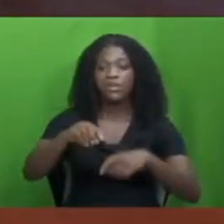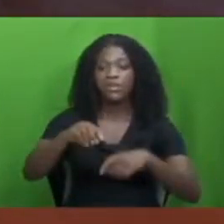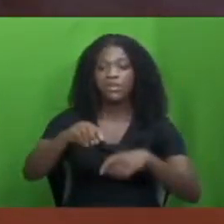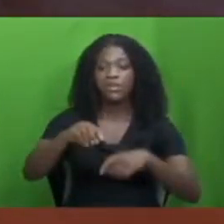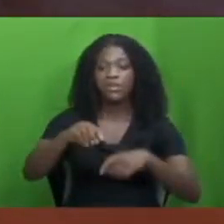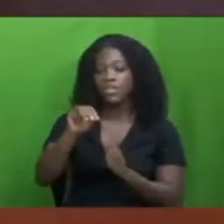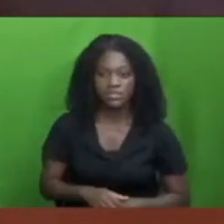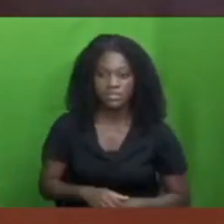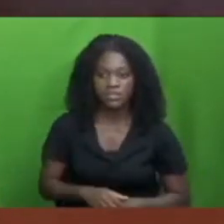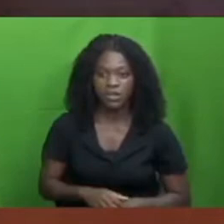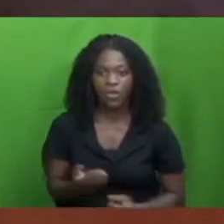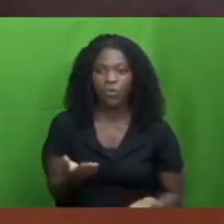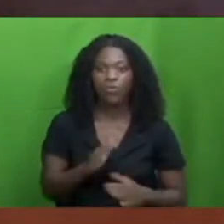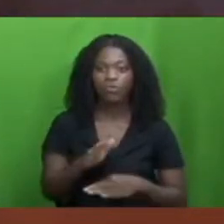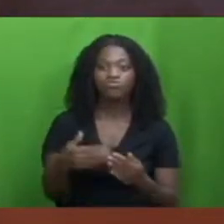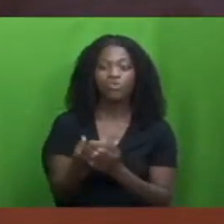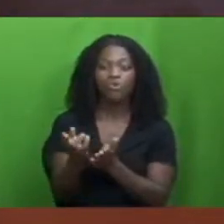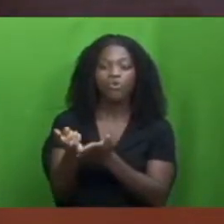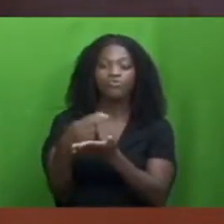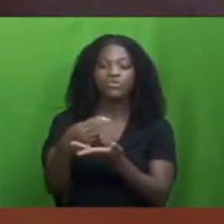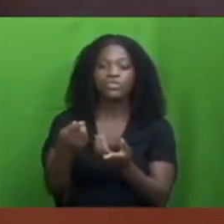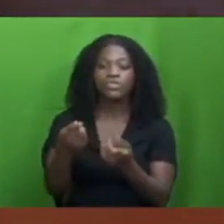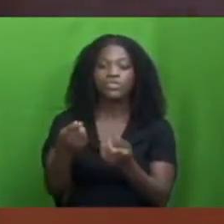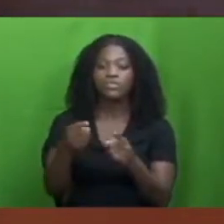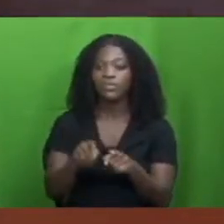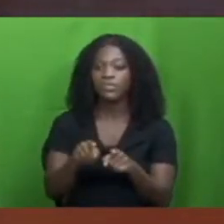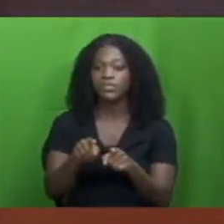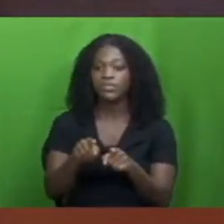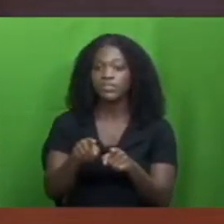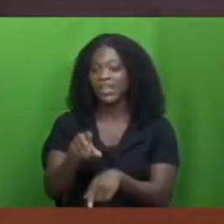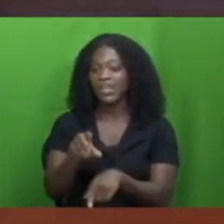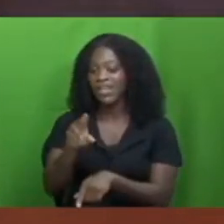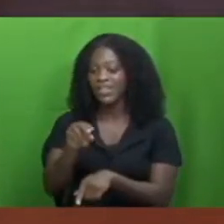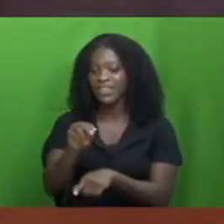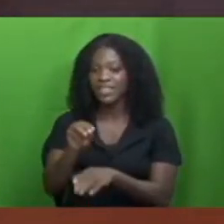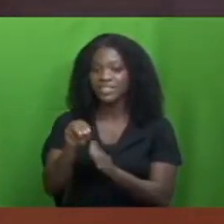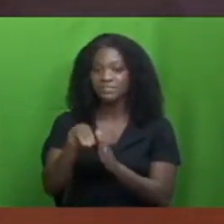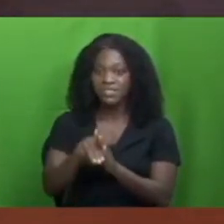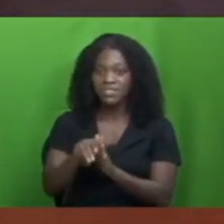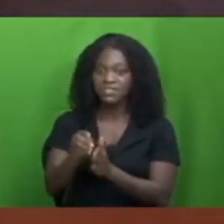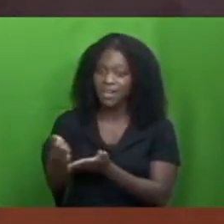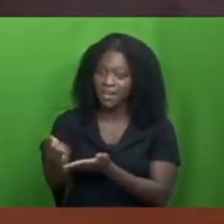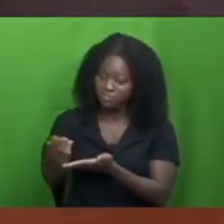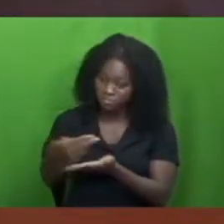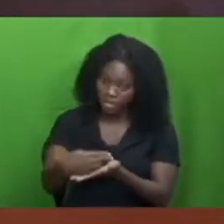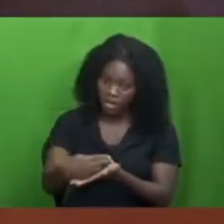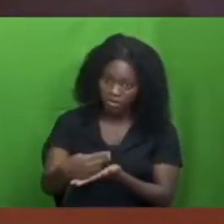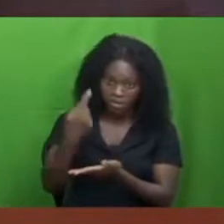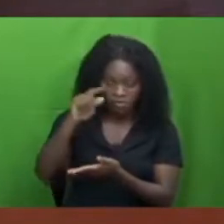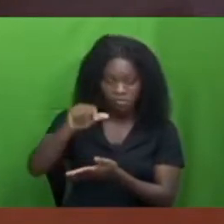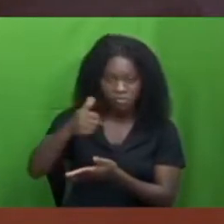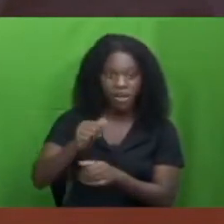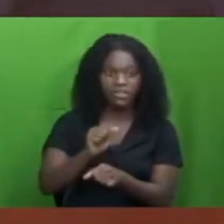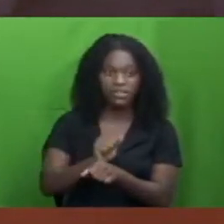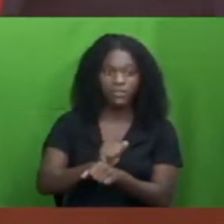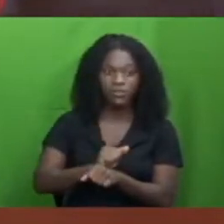Yes, Mr. Speaker. Sitting is accordingly suspended for 30 minutes. We want all of you to be back